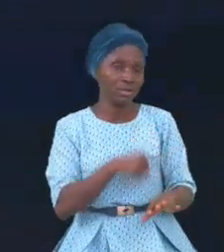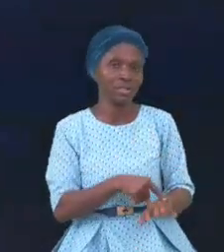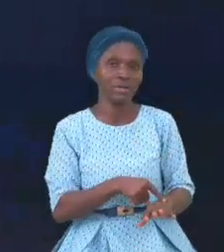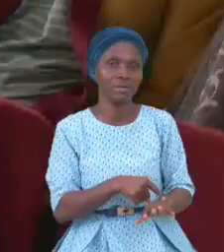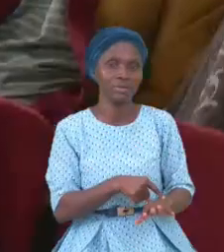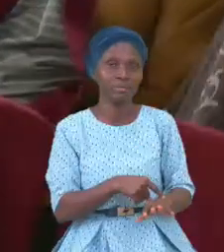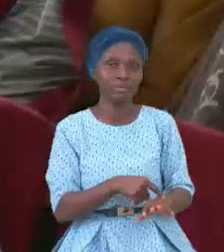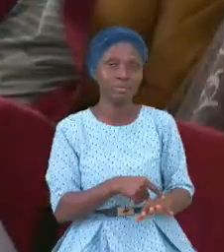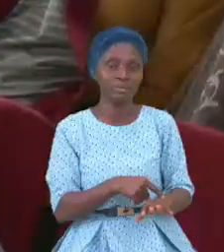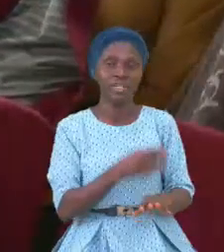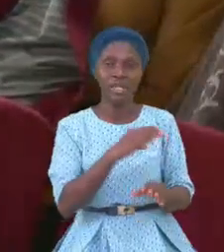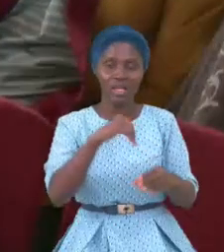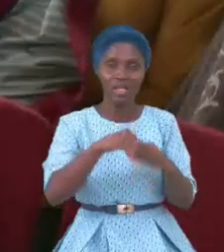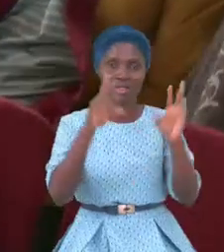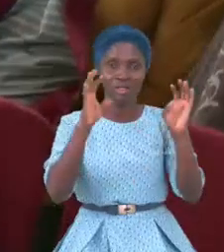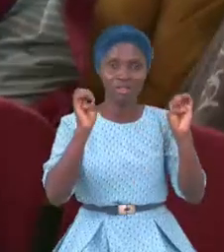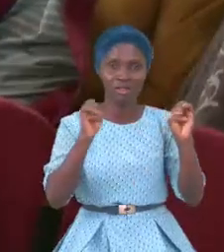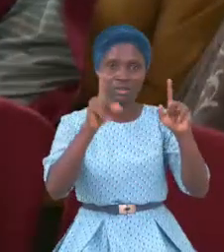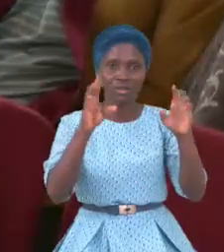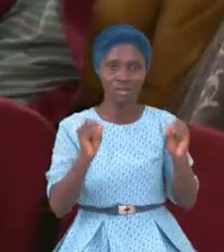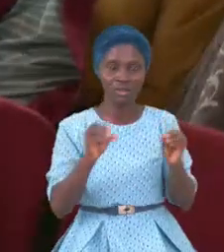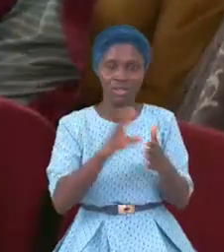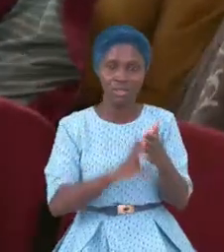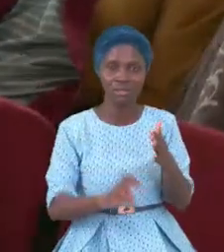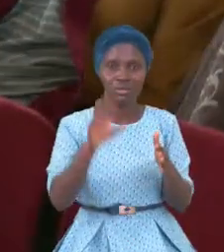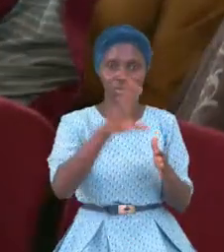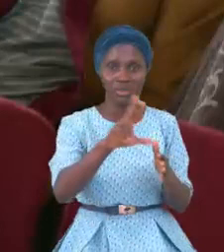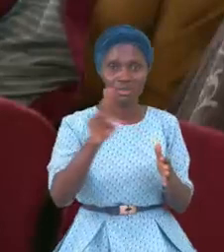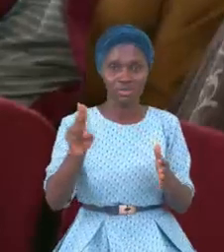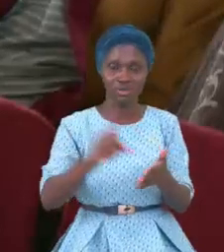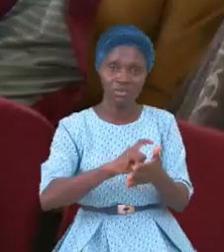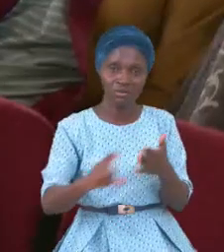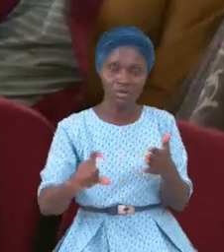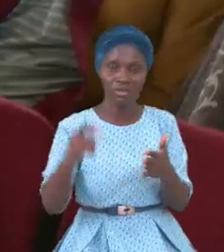verse 17. Exodus chapter 32, verse 17.